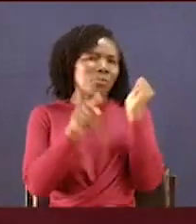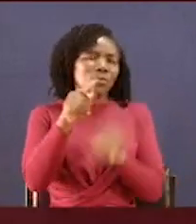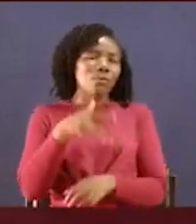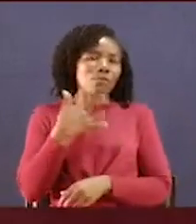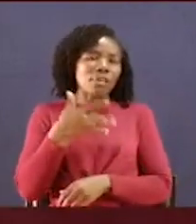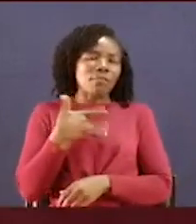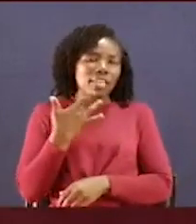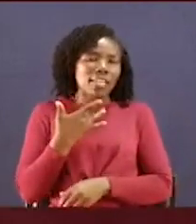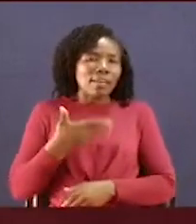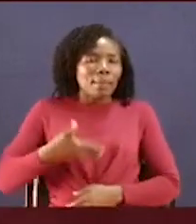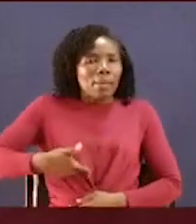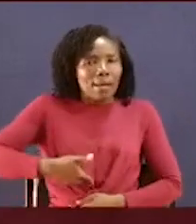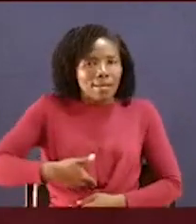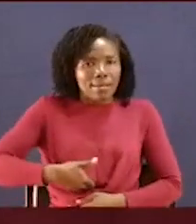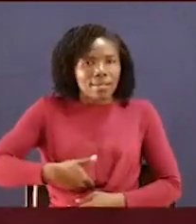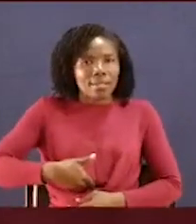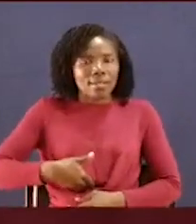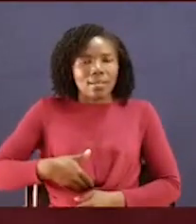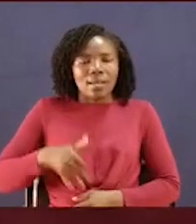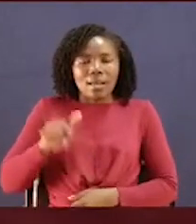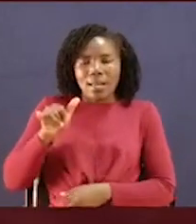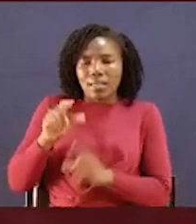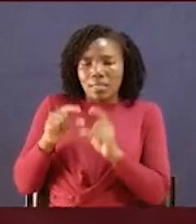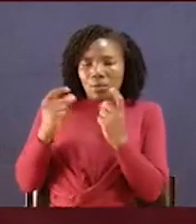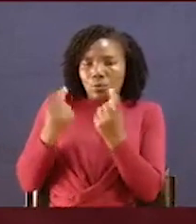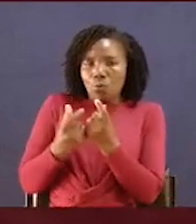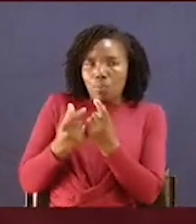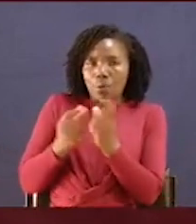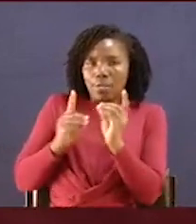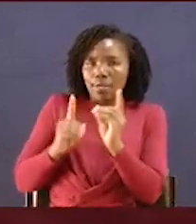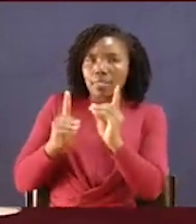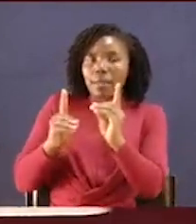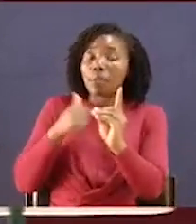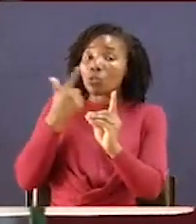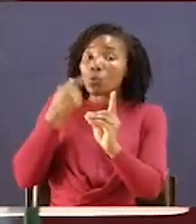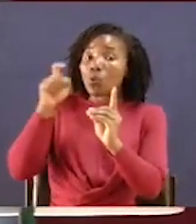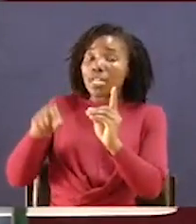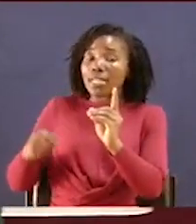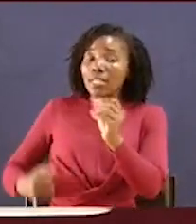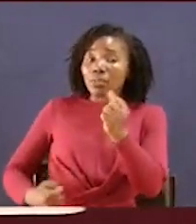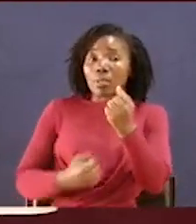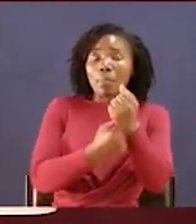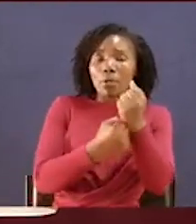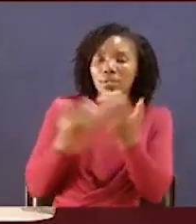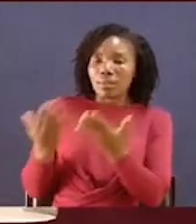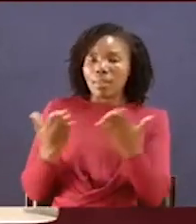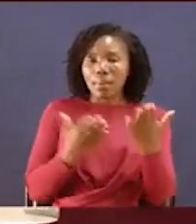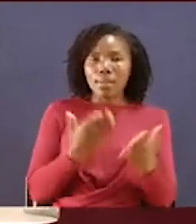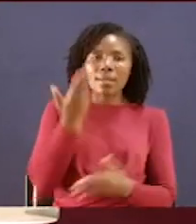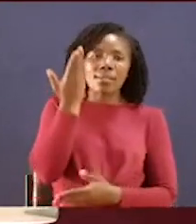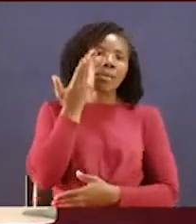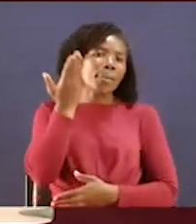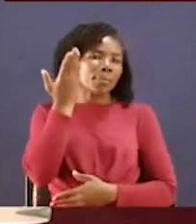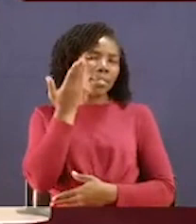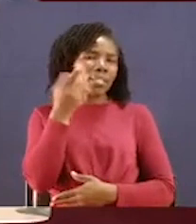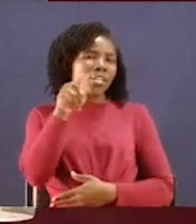You're very hungry. And the group that's supposed to stand by you, they are bringing this meat. Can you imagine the temptation to